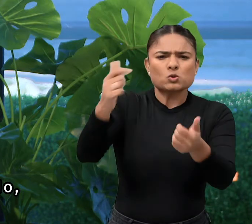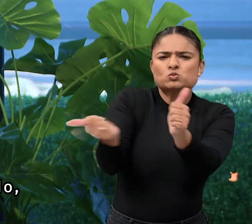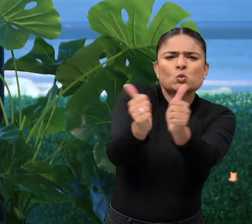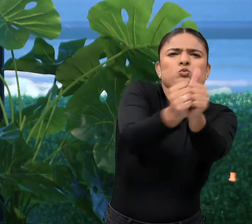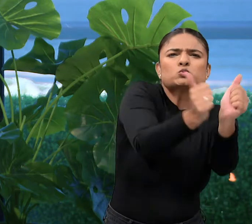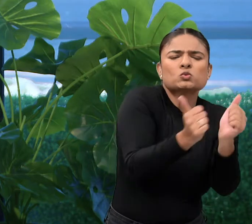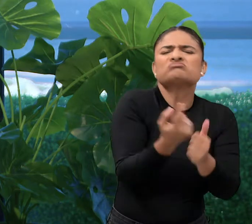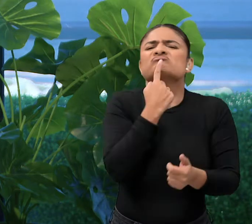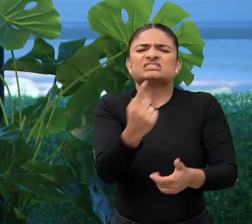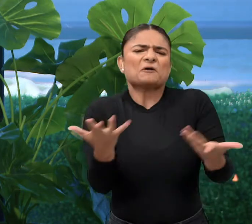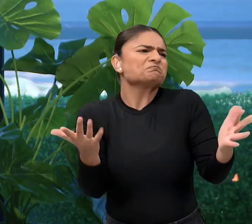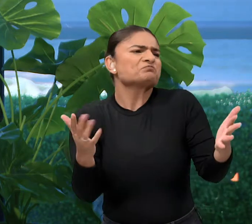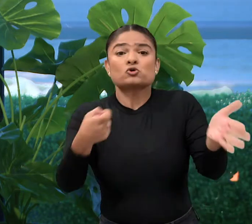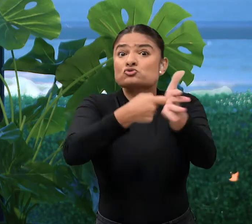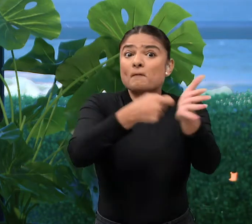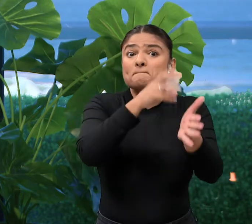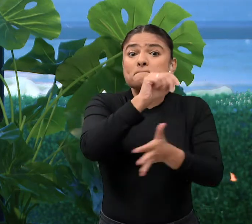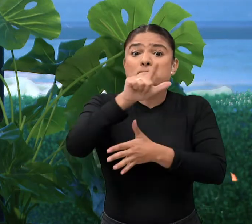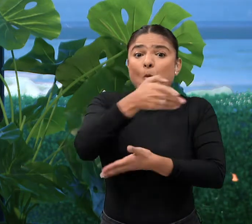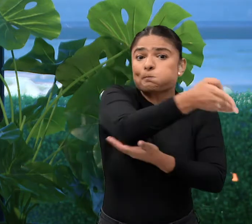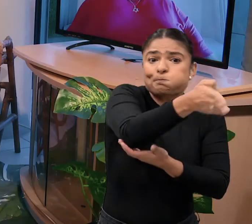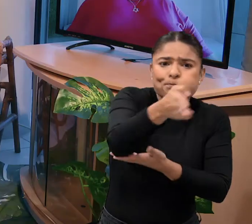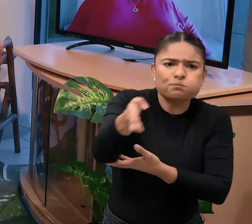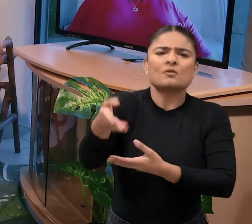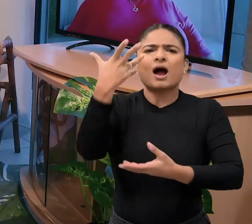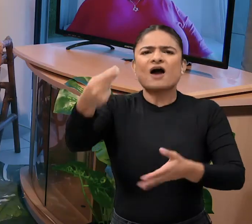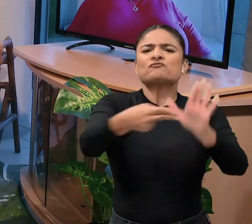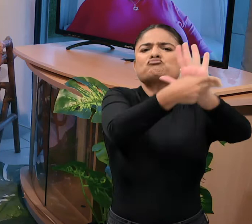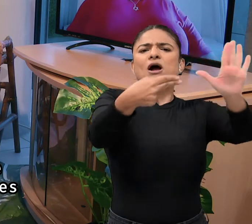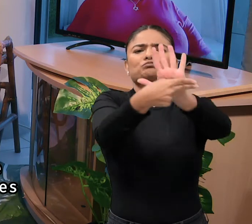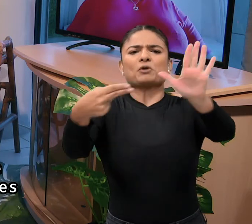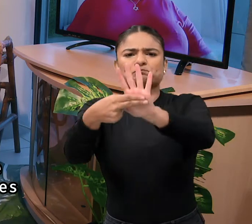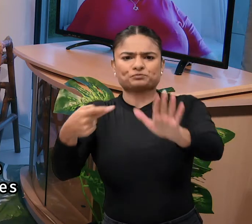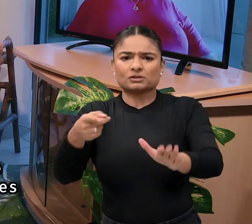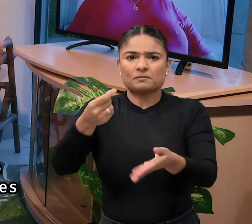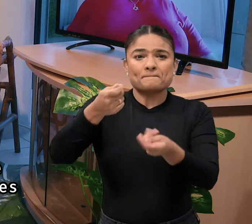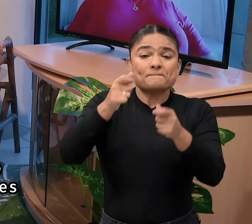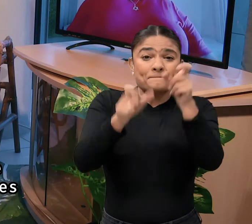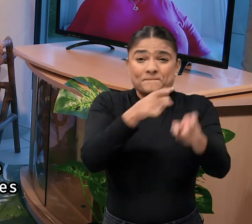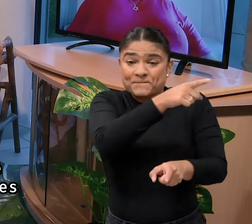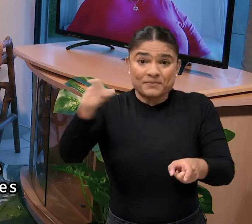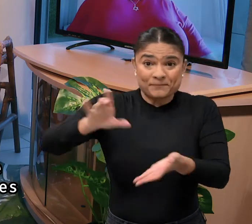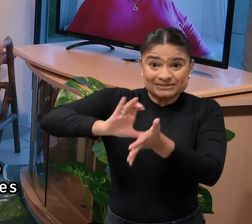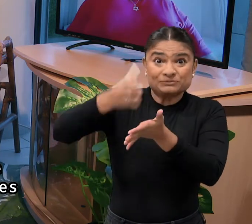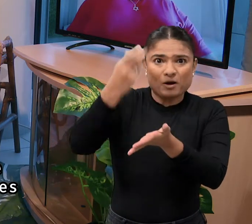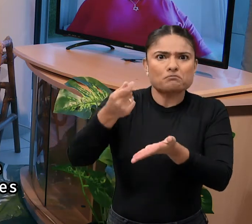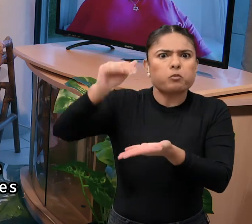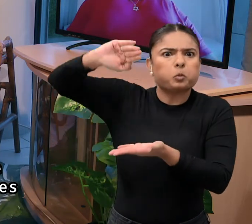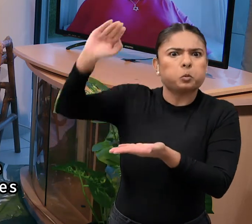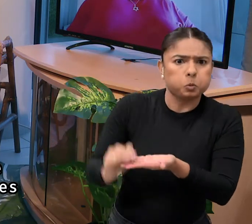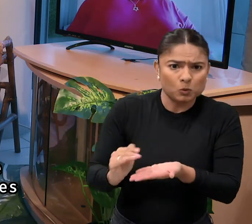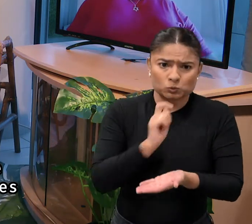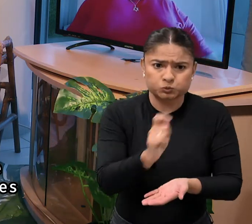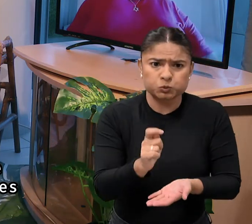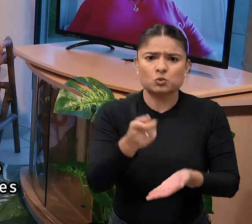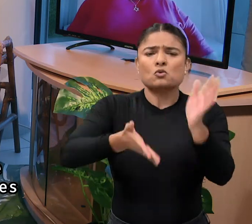they can do, right? Like joining up with let's say, shopping mall, shopping brands to be able to give massive discounts